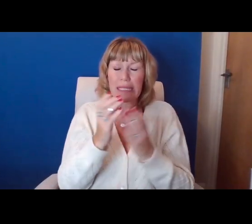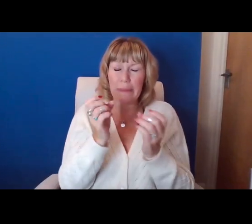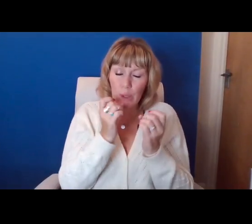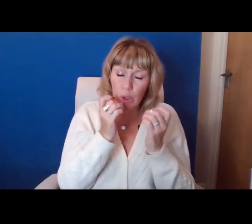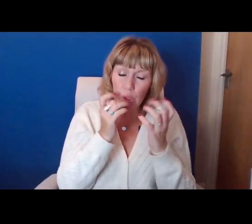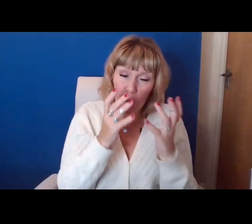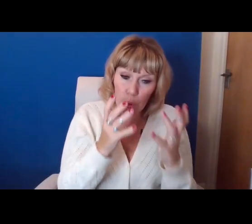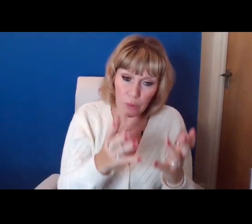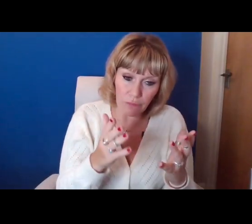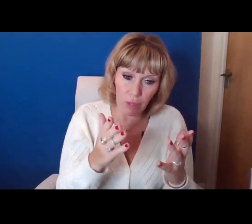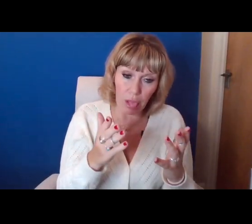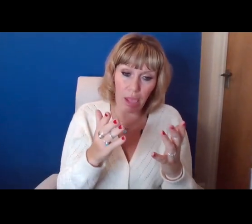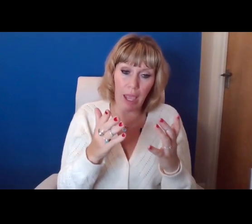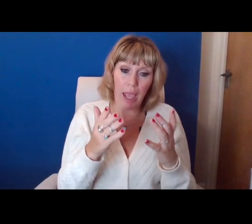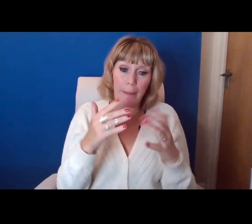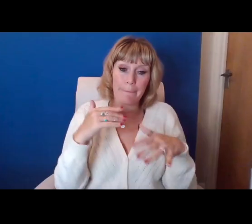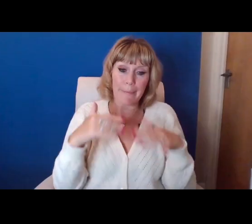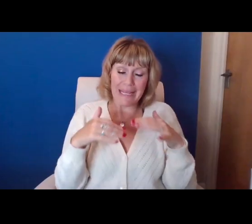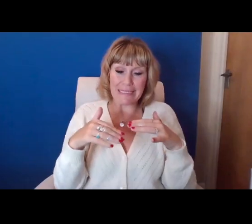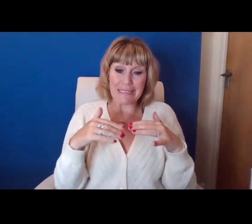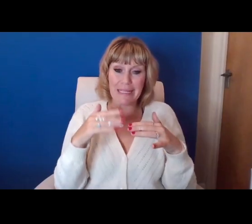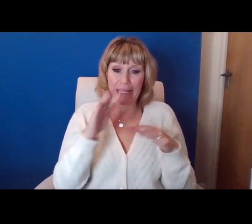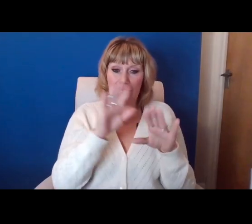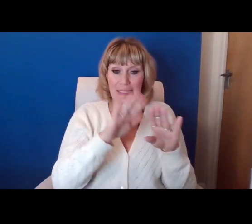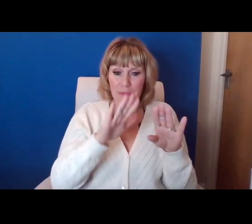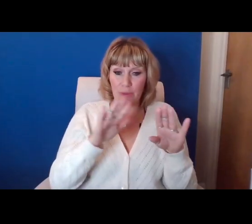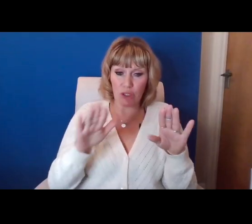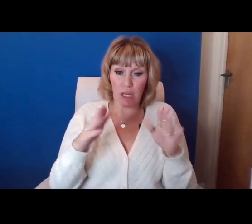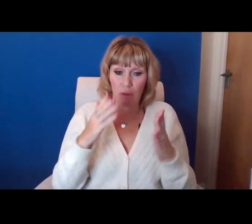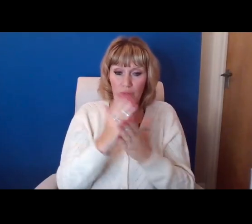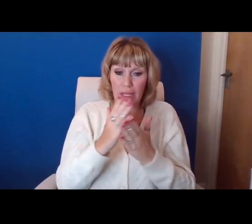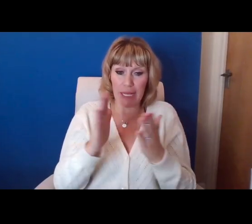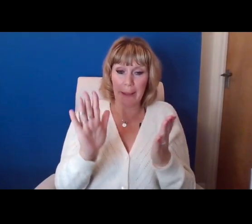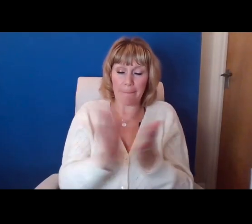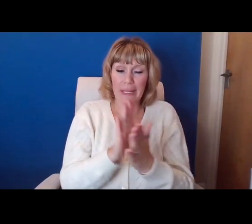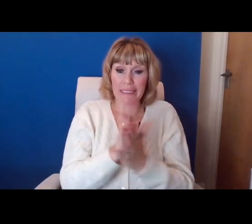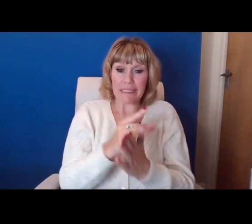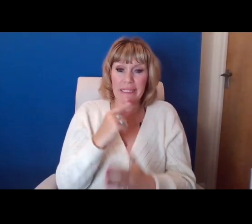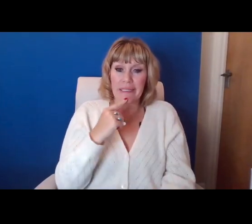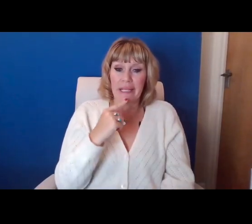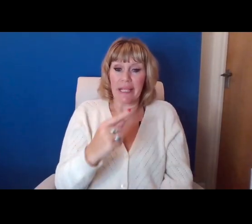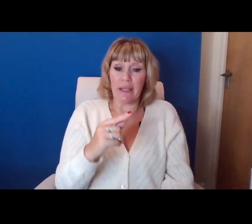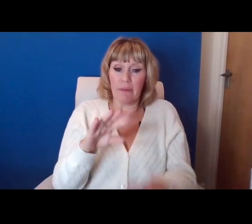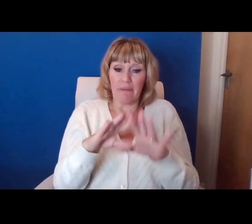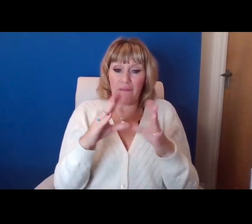exhibition. I'm very pleased to say that, as with everything we do,